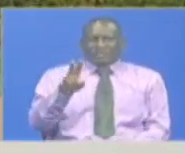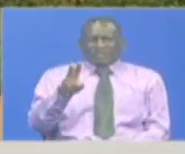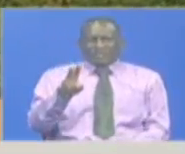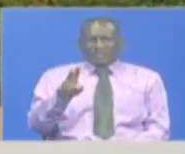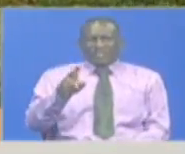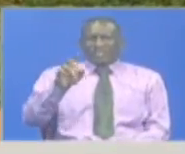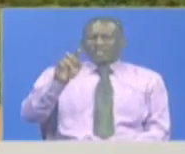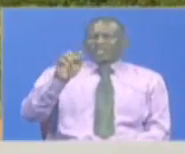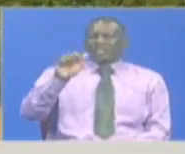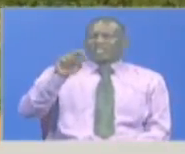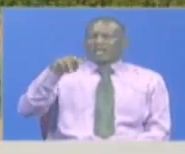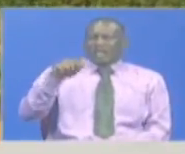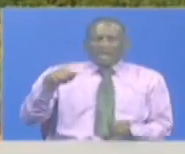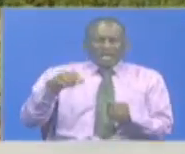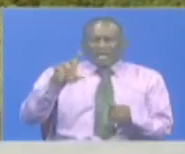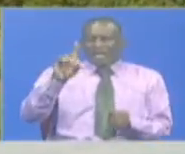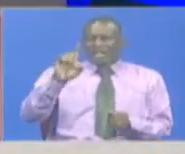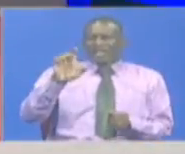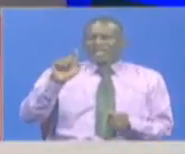Delta.